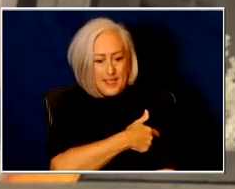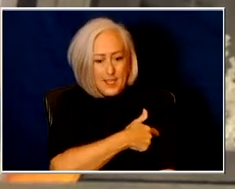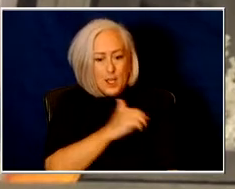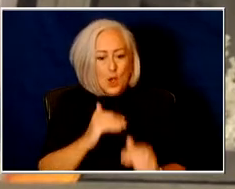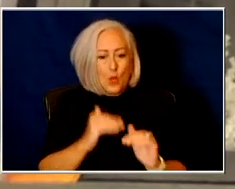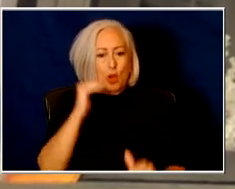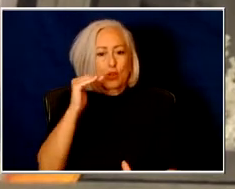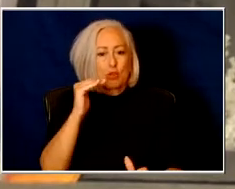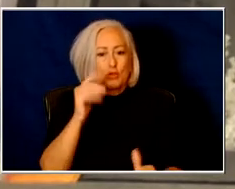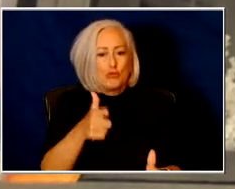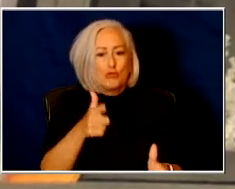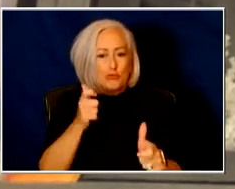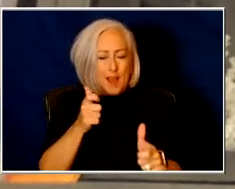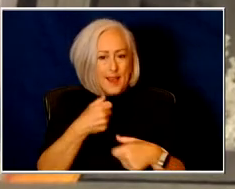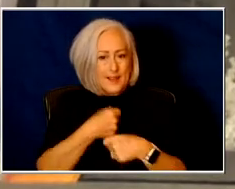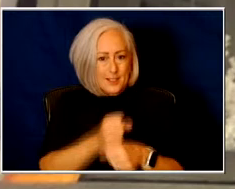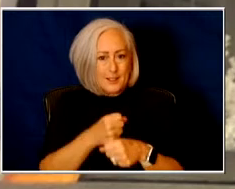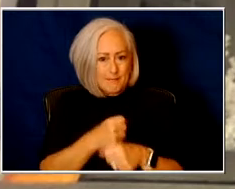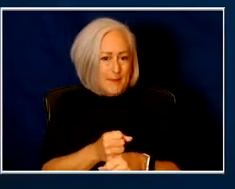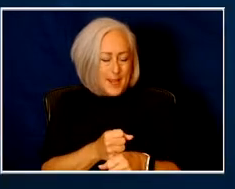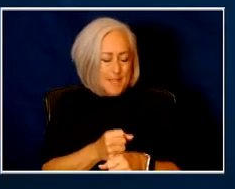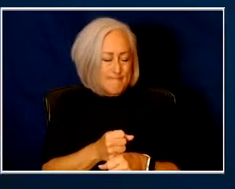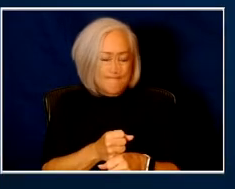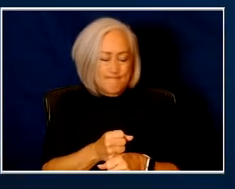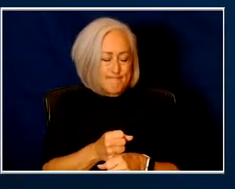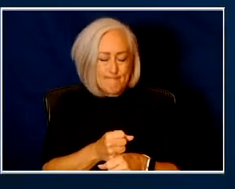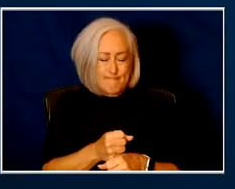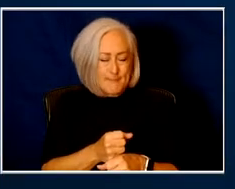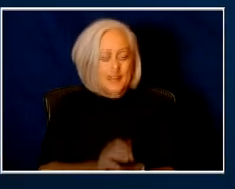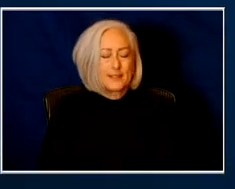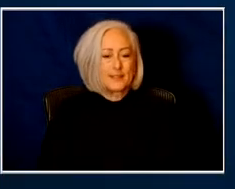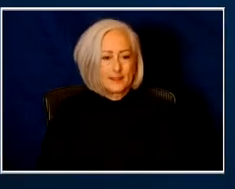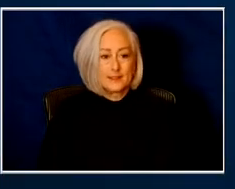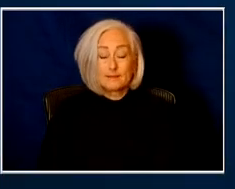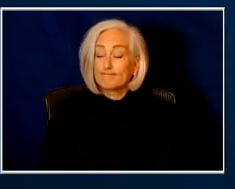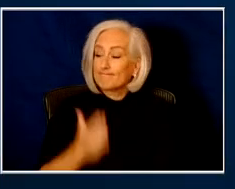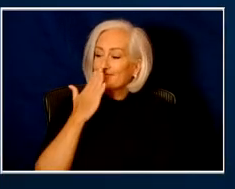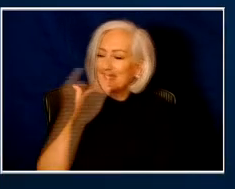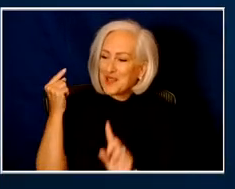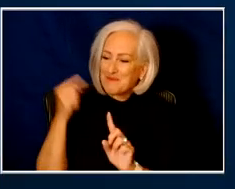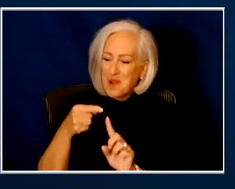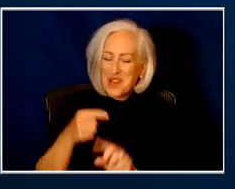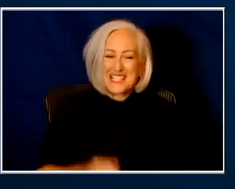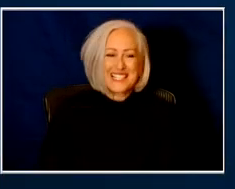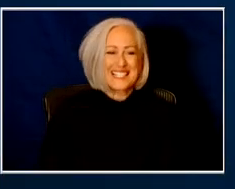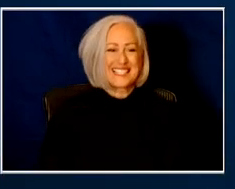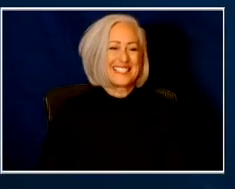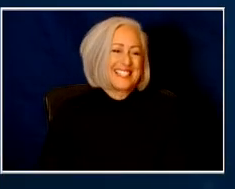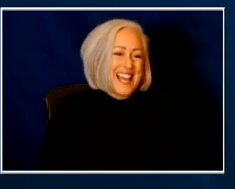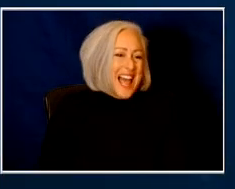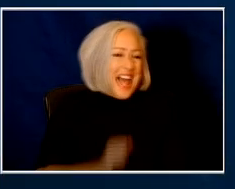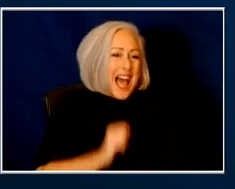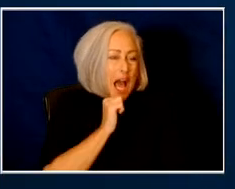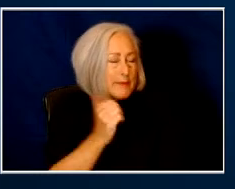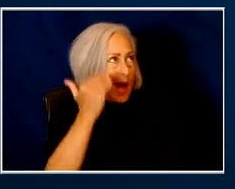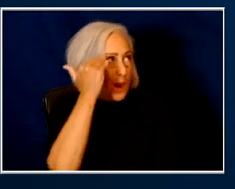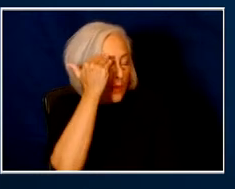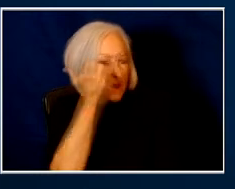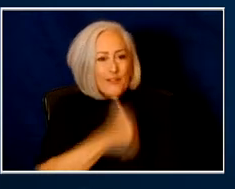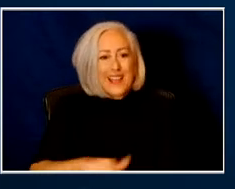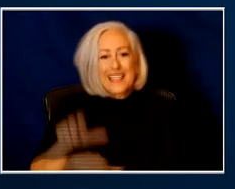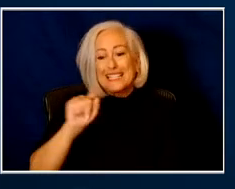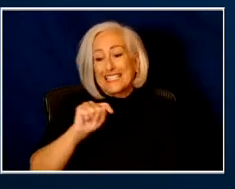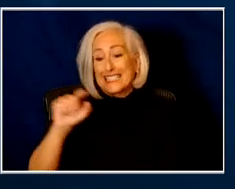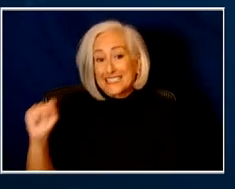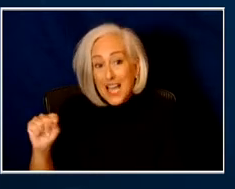appropriately taken advantage of yeah I think that's a great point you know I'm not I'm not aware of any Tick Tock or or Twitter posts